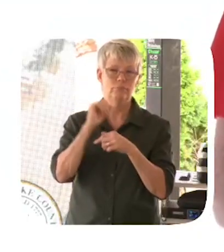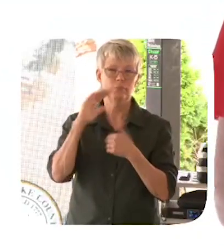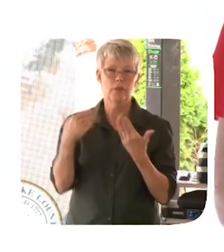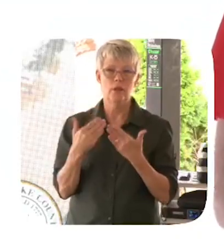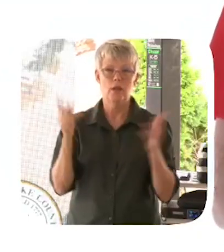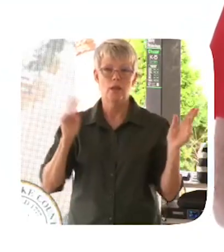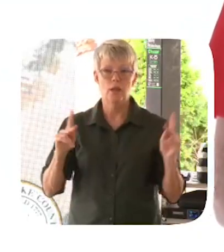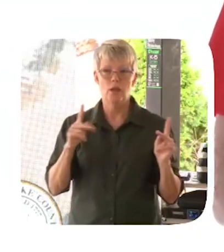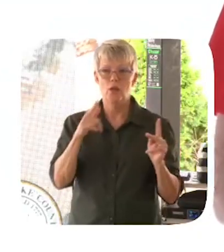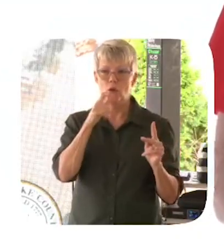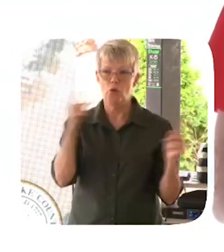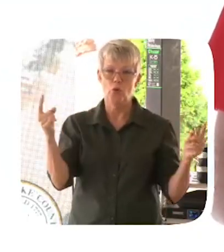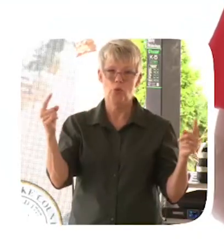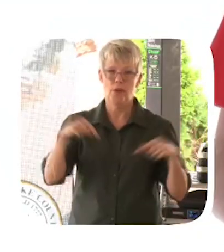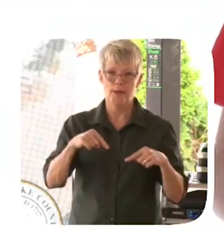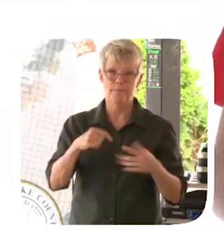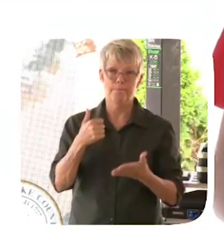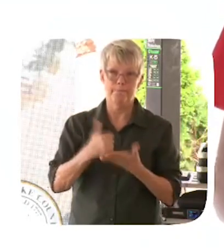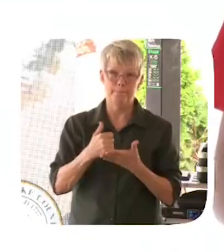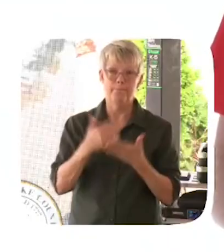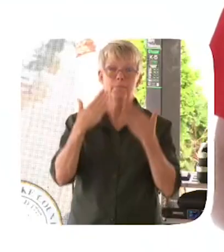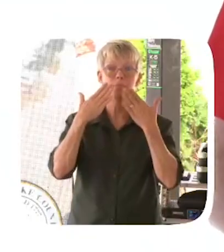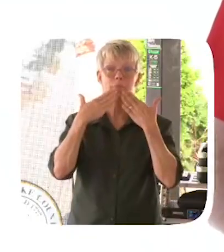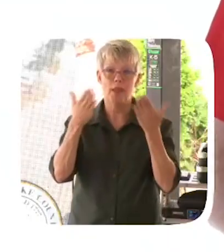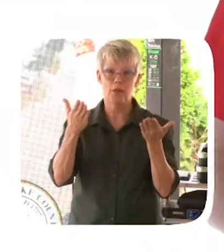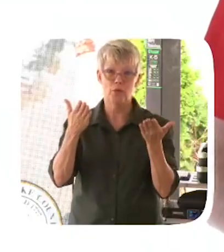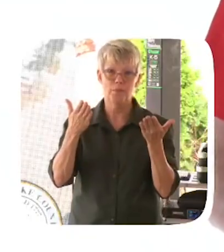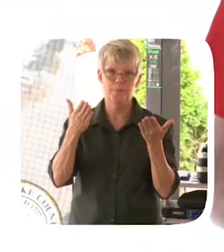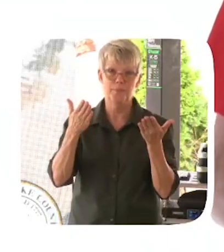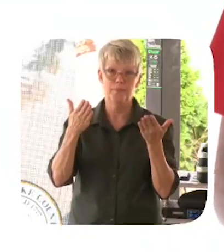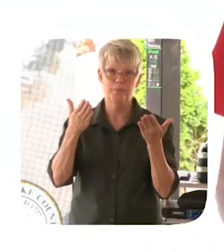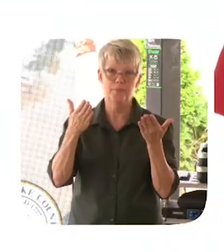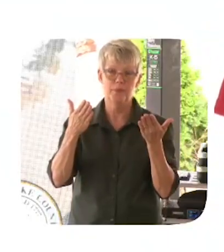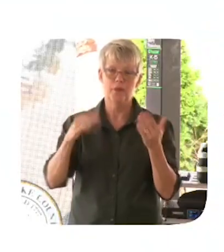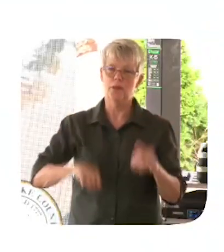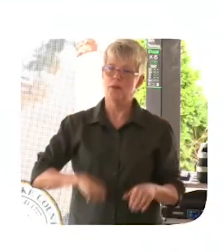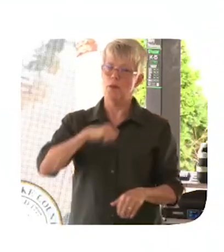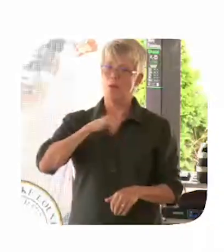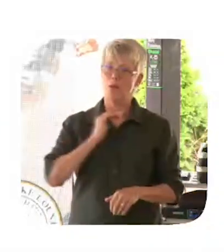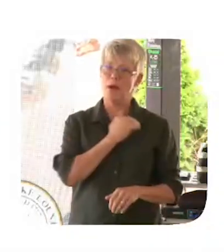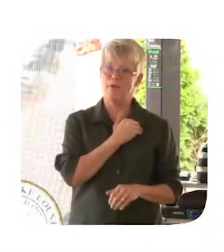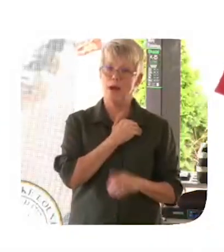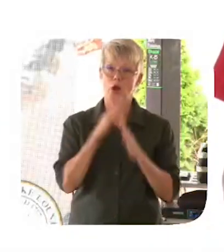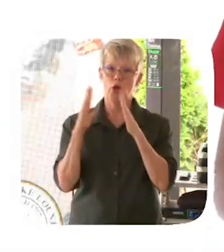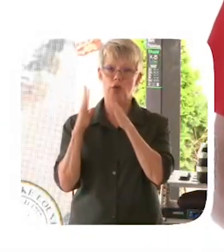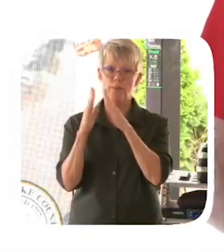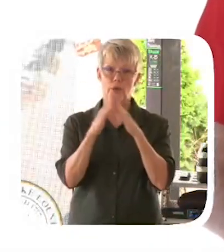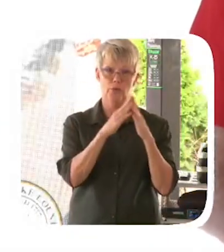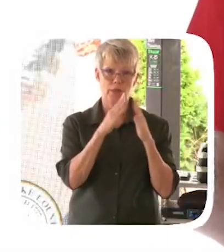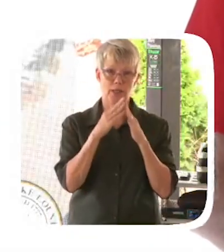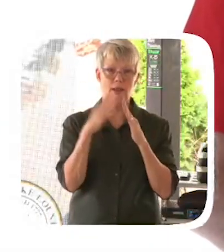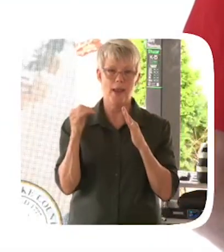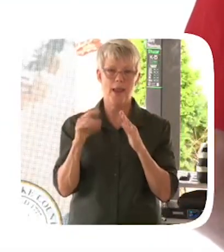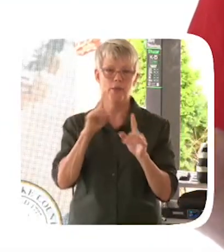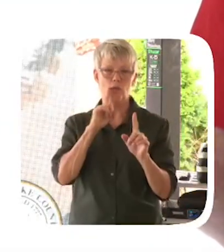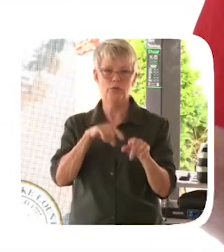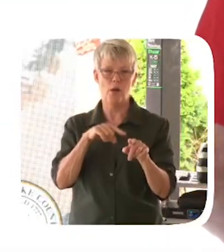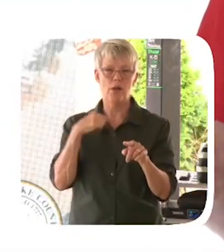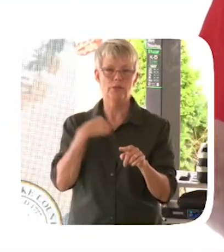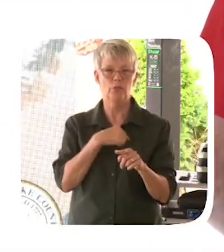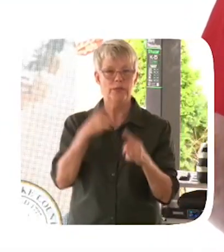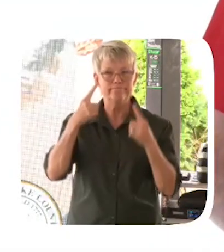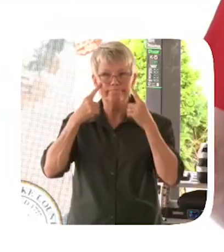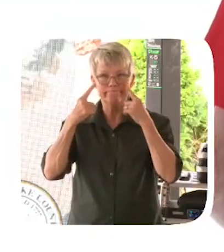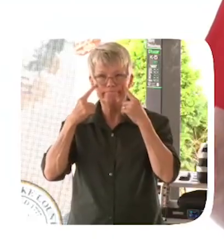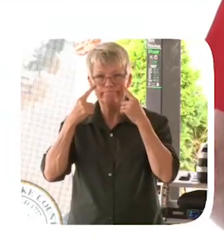and many more who came to our aid, thank you. I'm very proud of our community and of the response we witnessed from so many